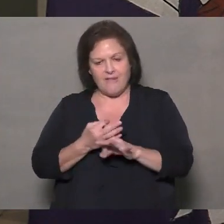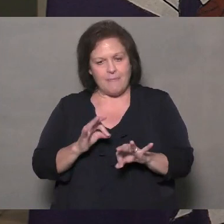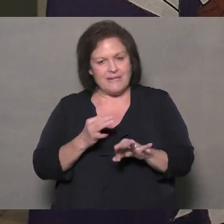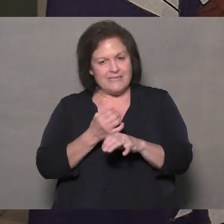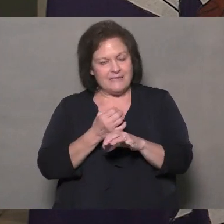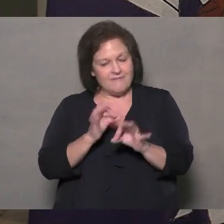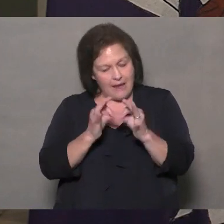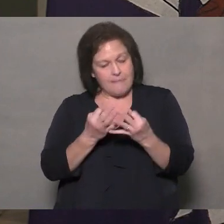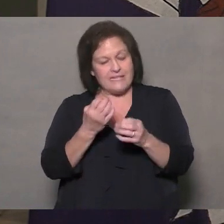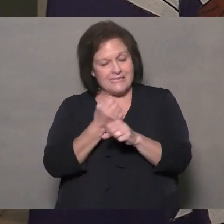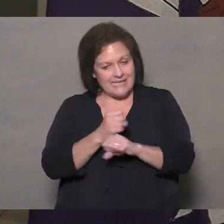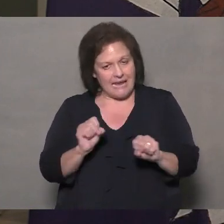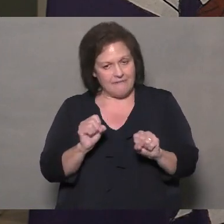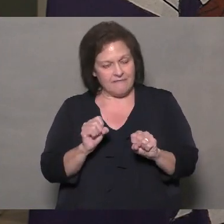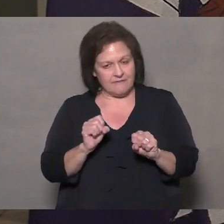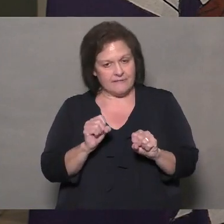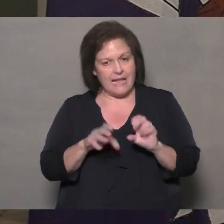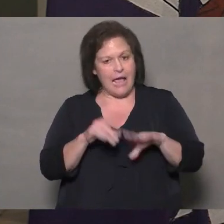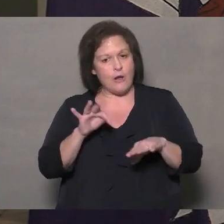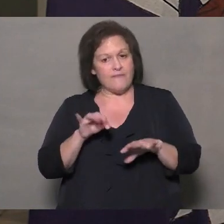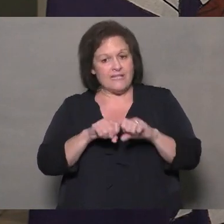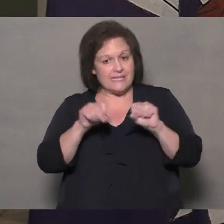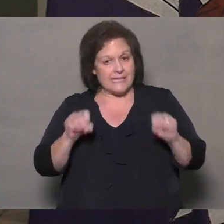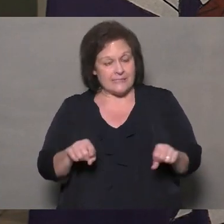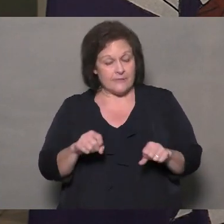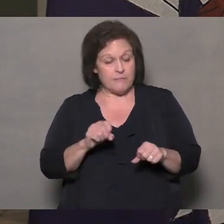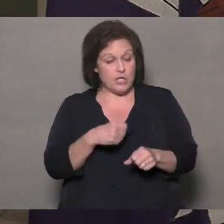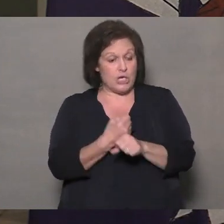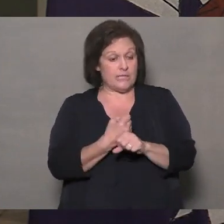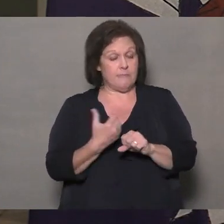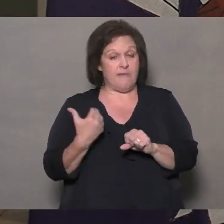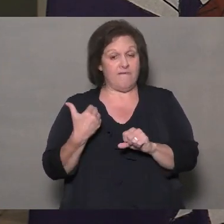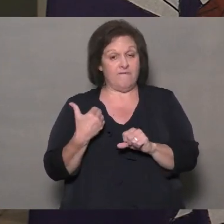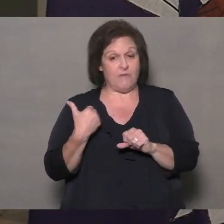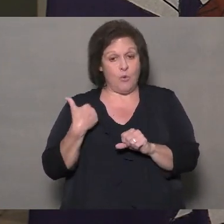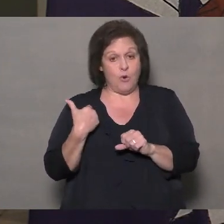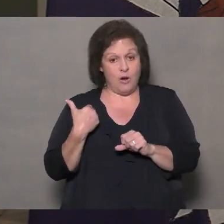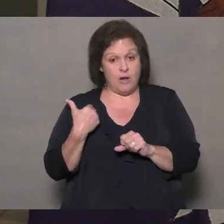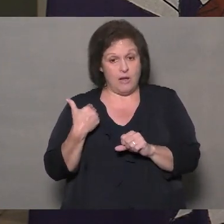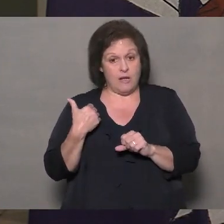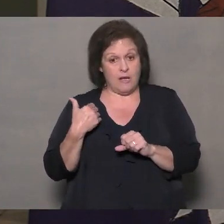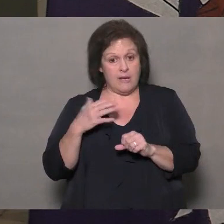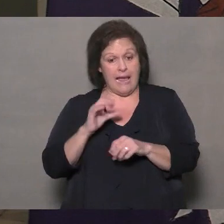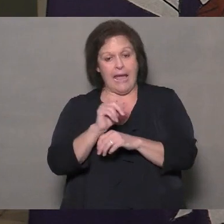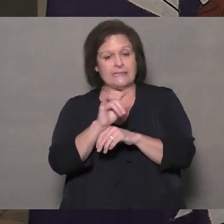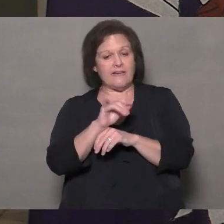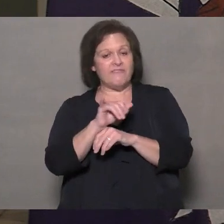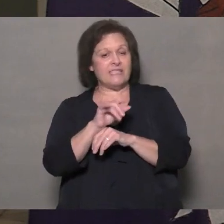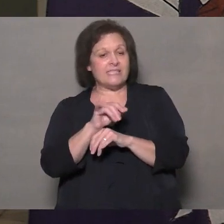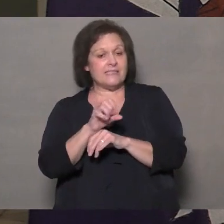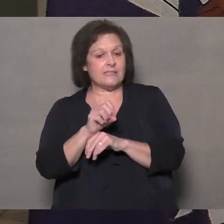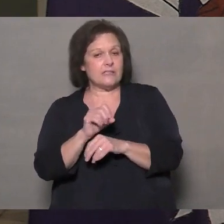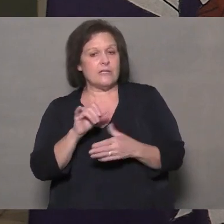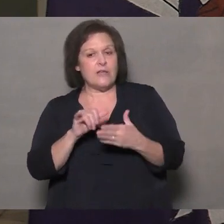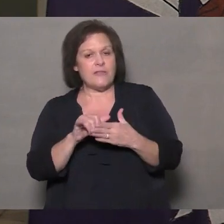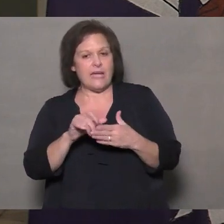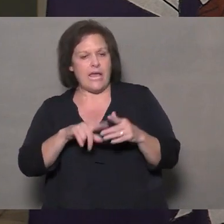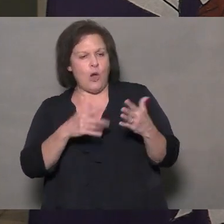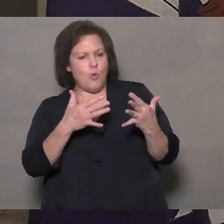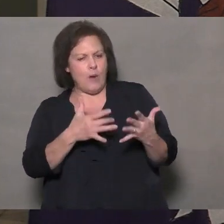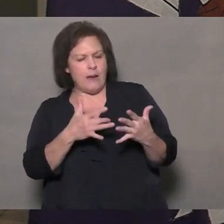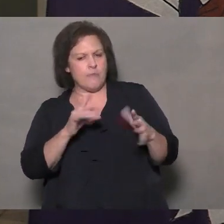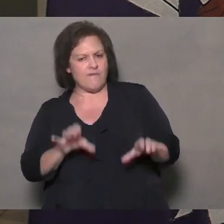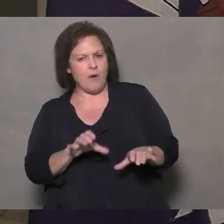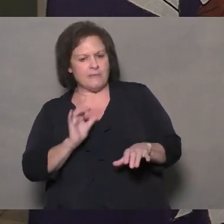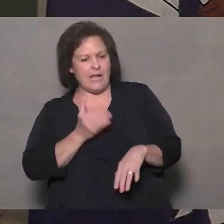of the system. Years before activists were calling for 8 Can't Wait reforms, our